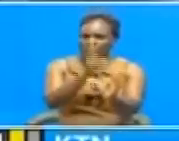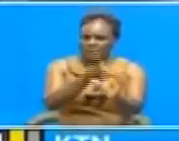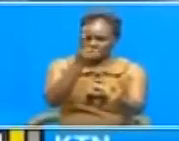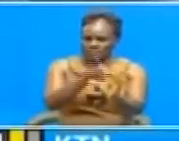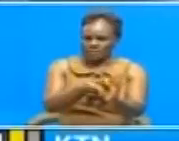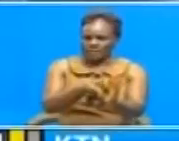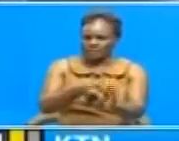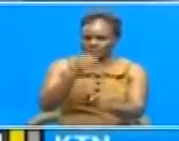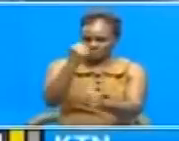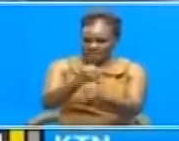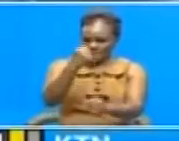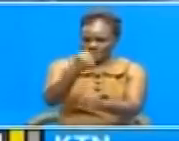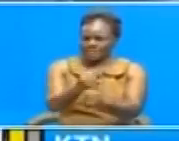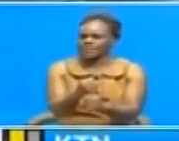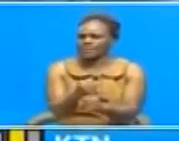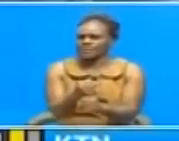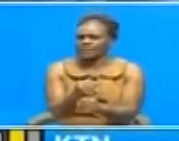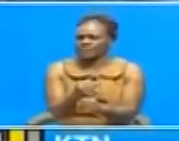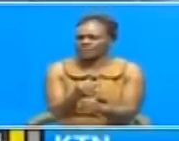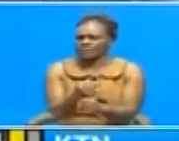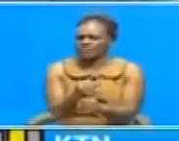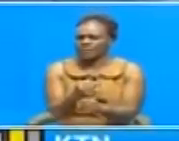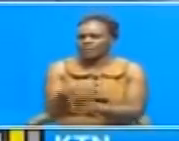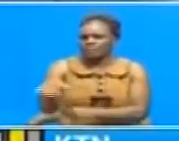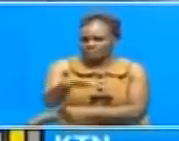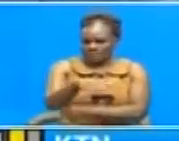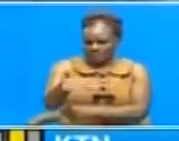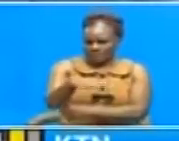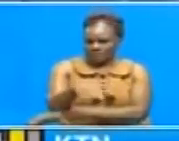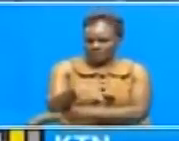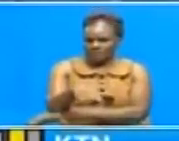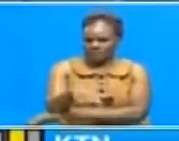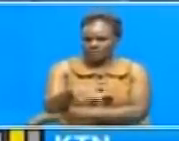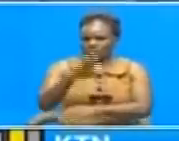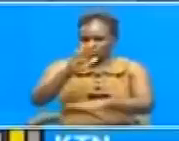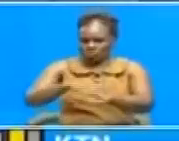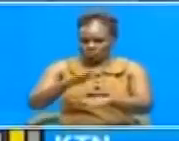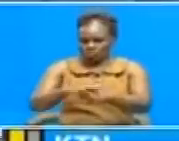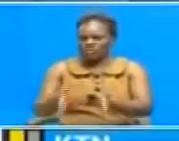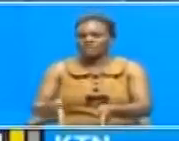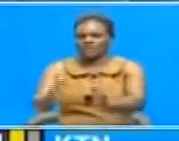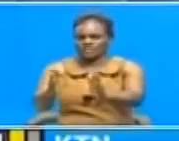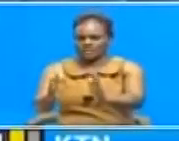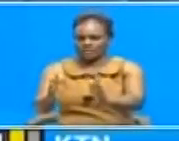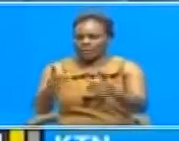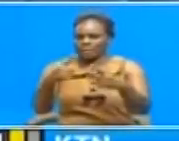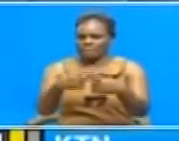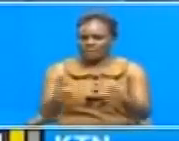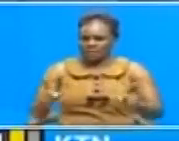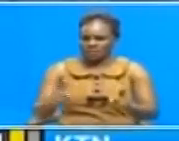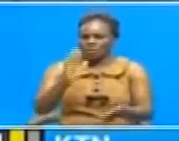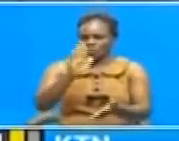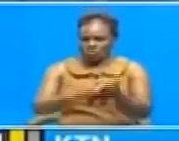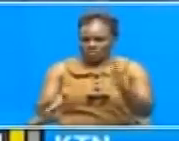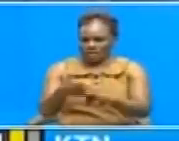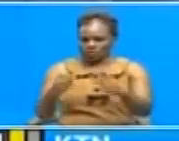in manufacturing in, you know, a place or places that have good infrastructure, but without